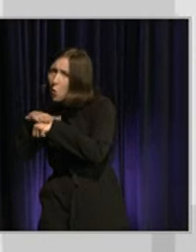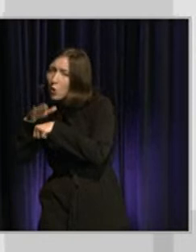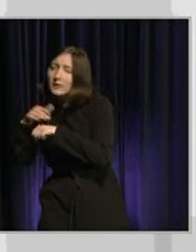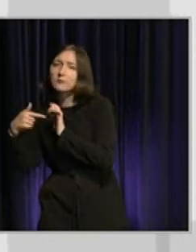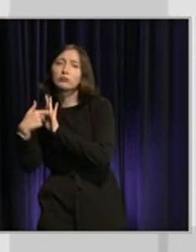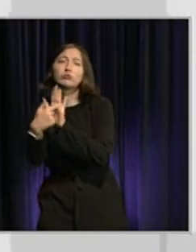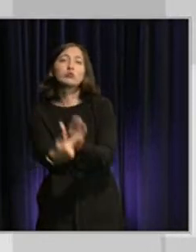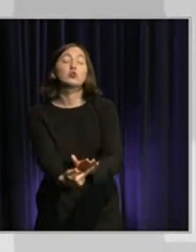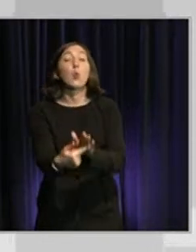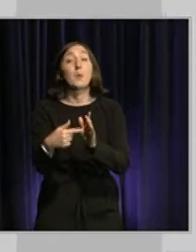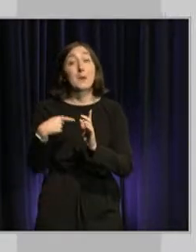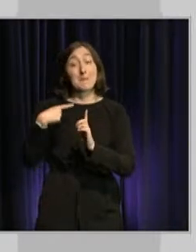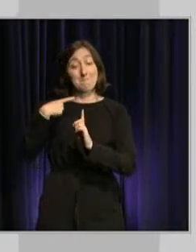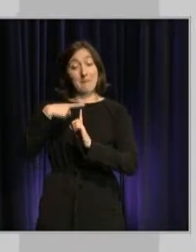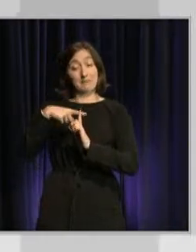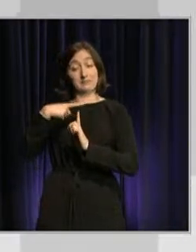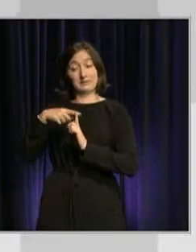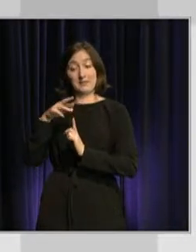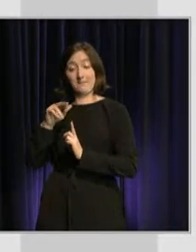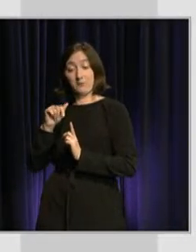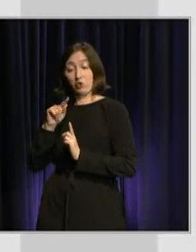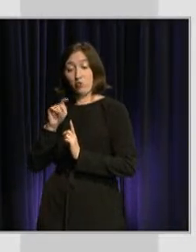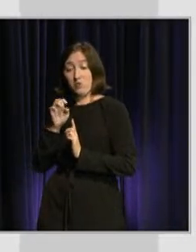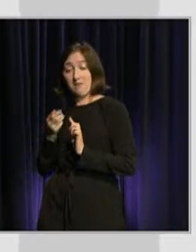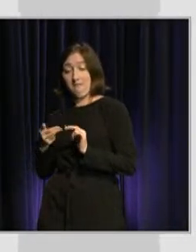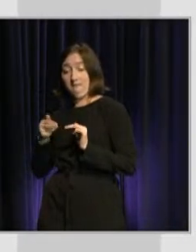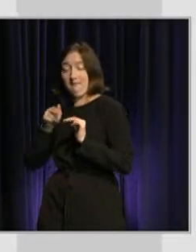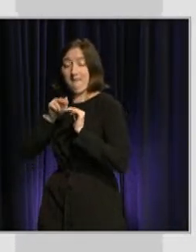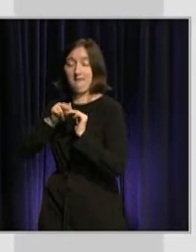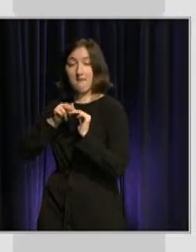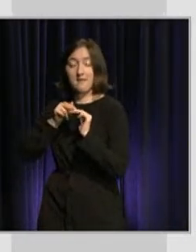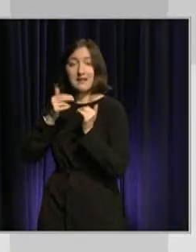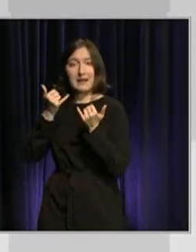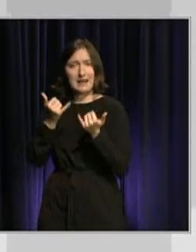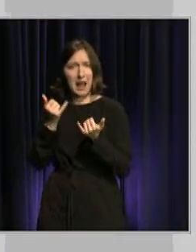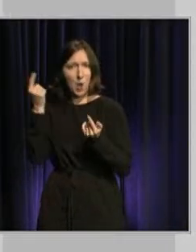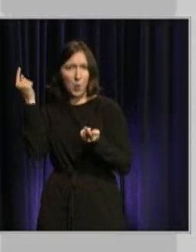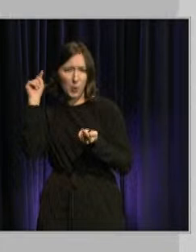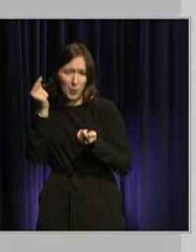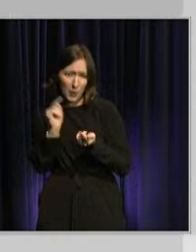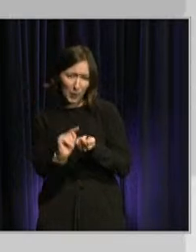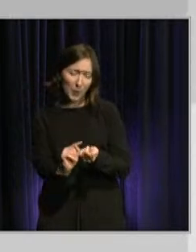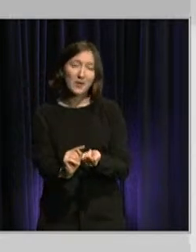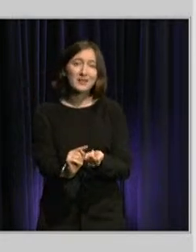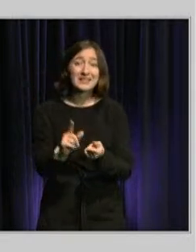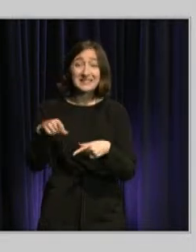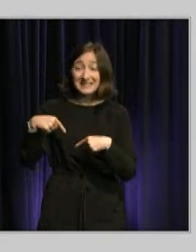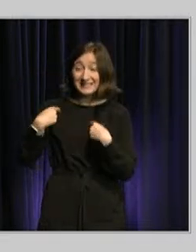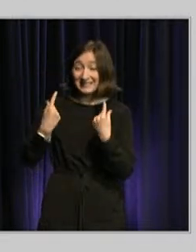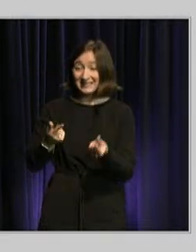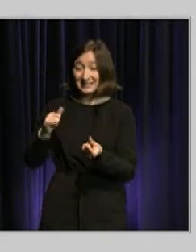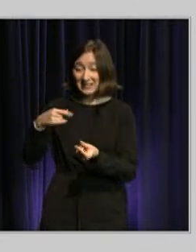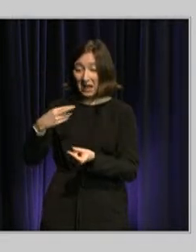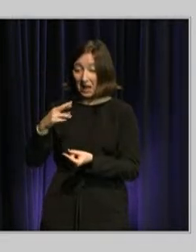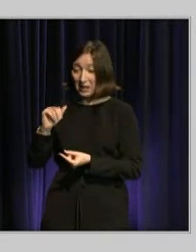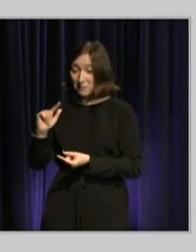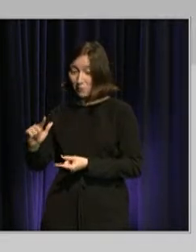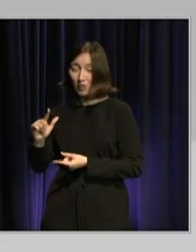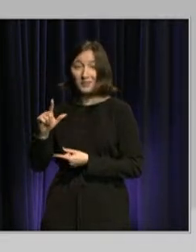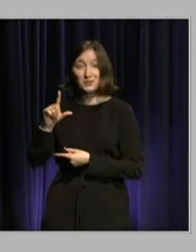of testing, we're now seeing it back down, now to the lowest point it's been since April of 2020. That's great